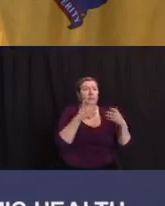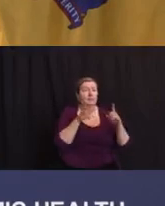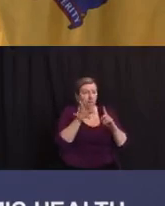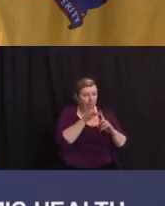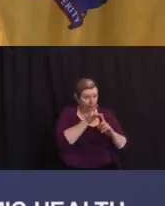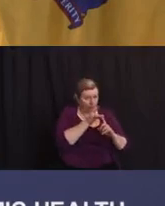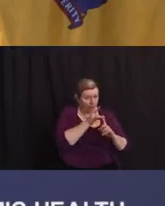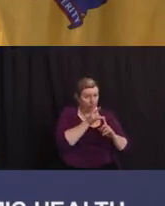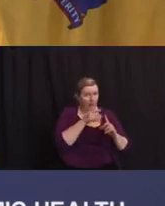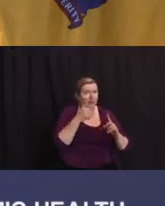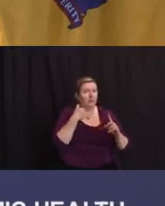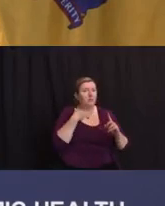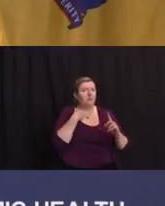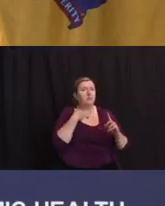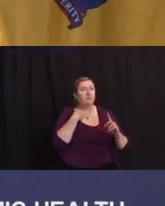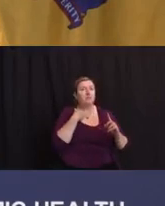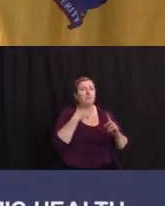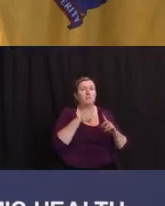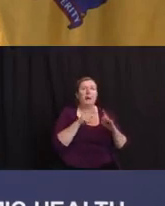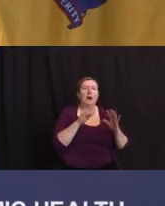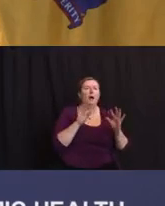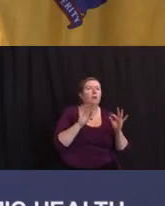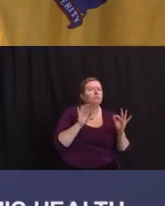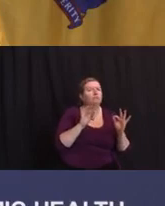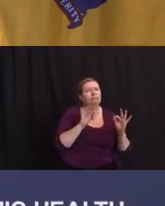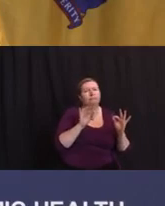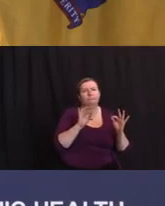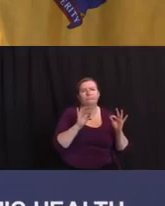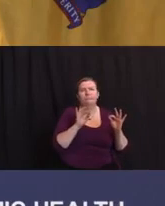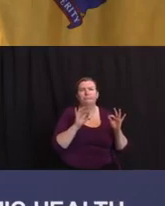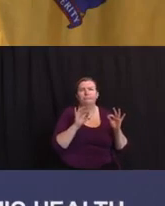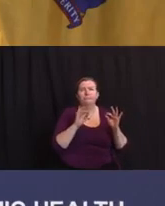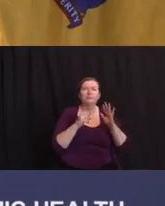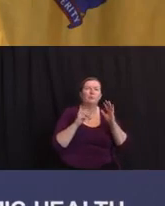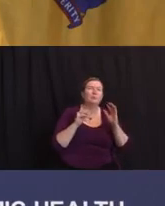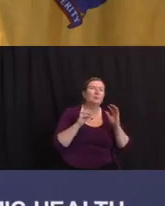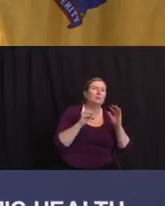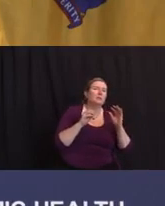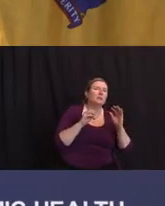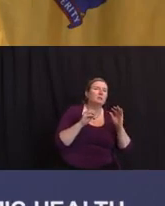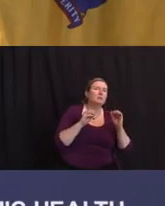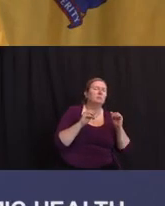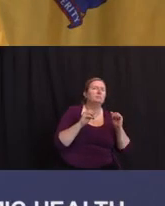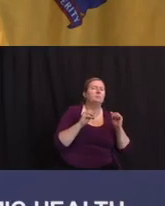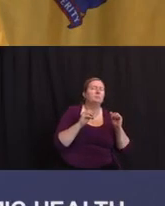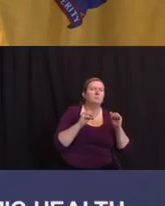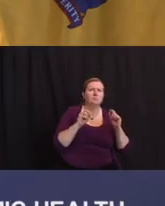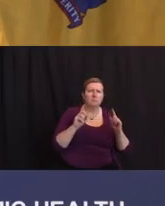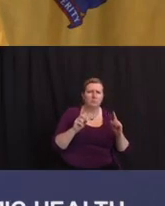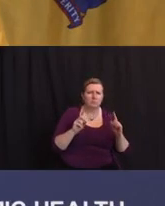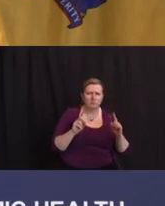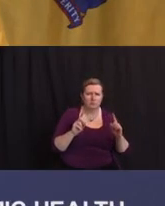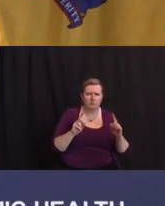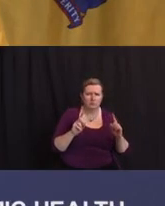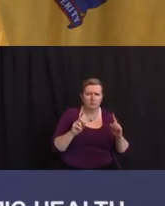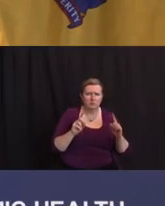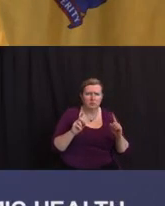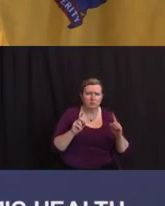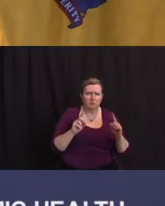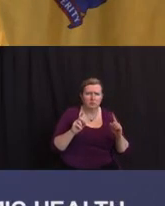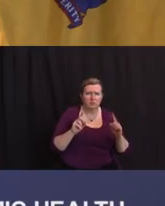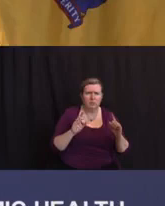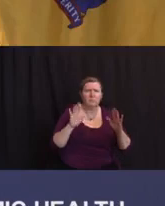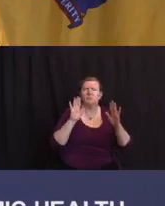had COVID, who haven't come into contact with someone who had COVID, and so the efficacy of the vaccines has